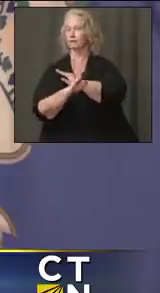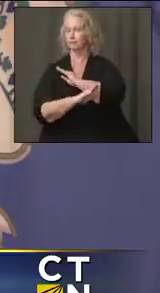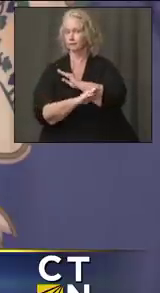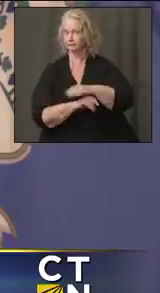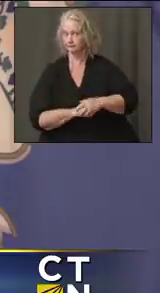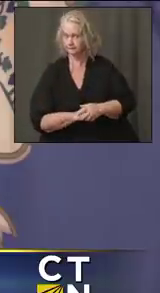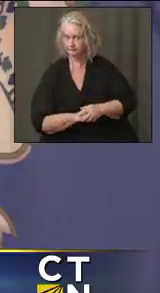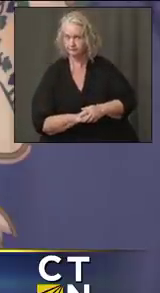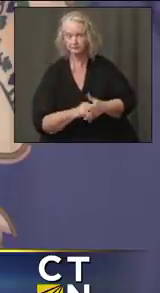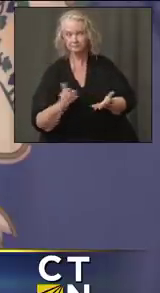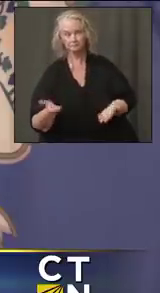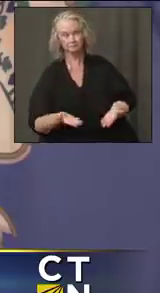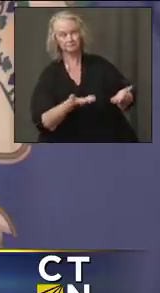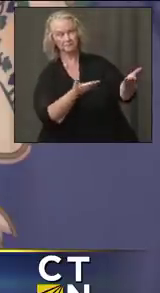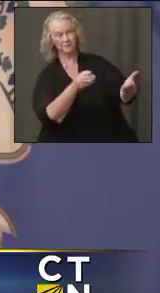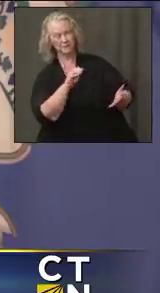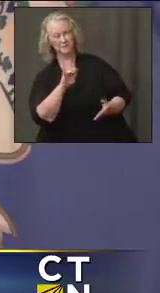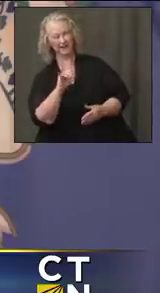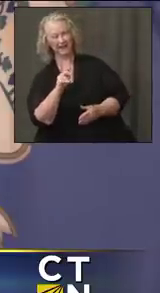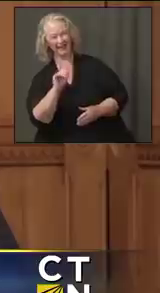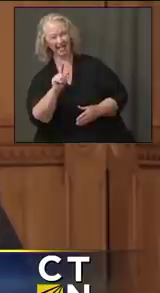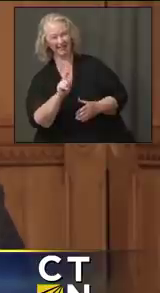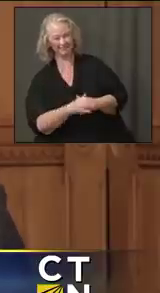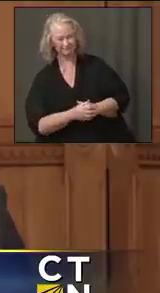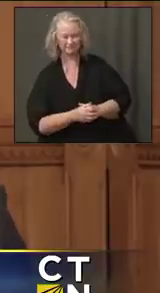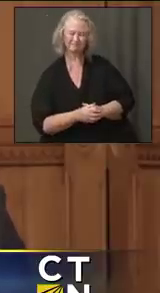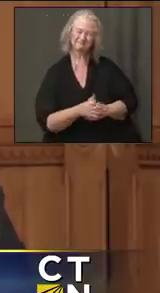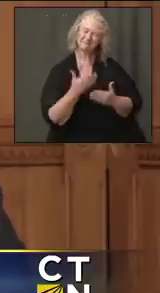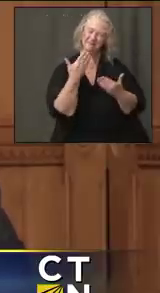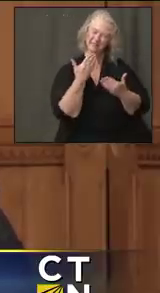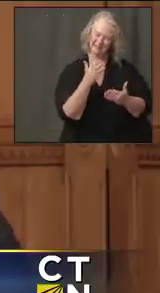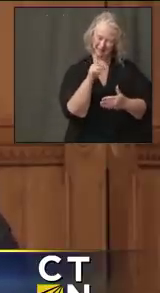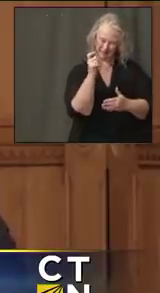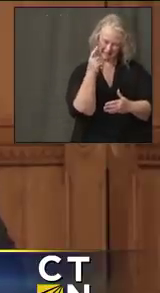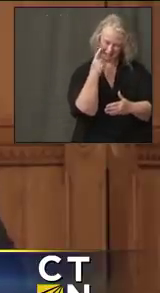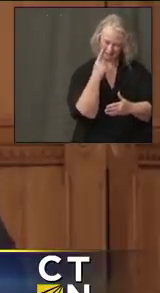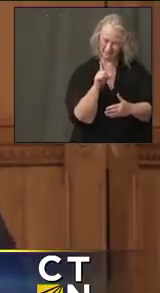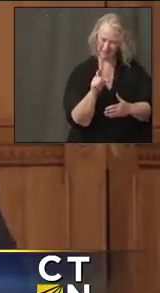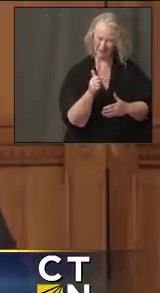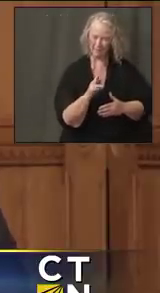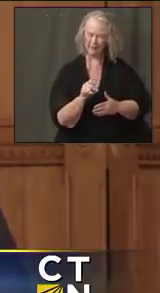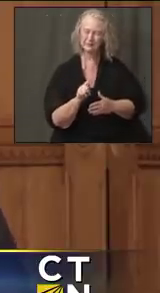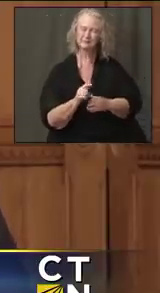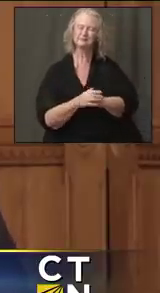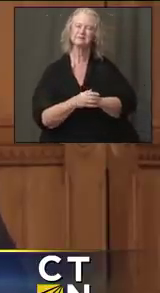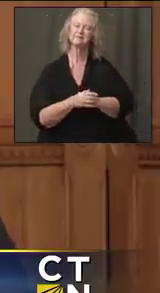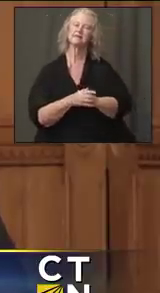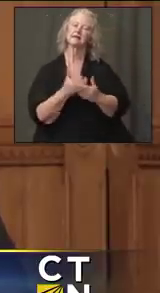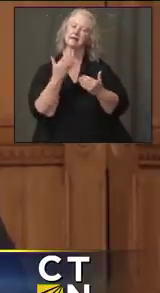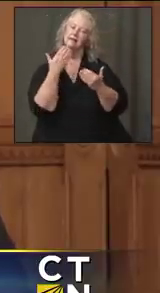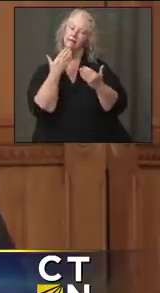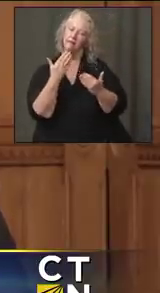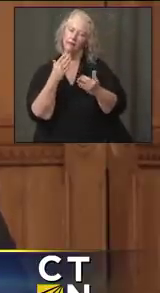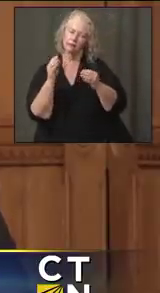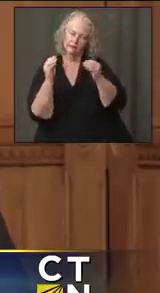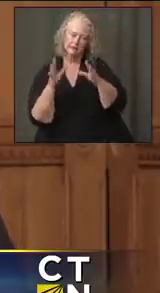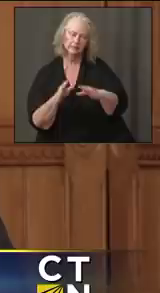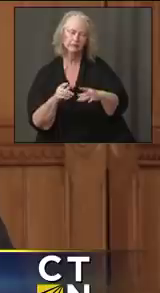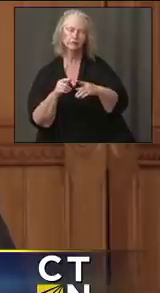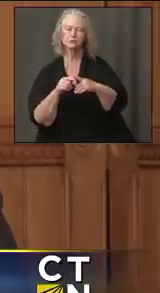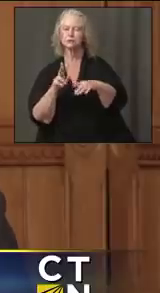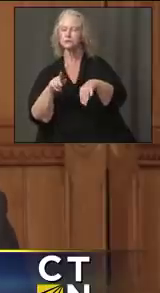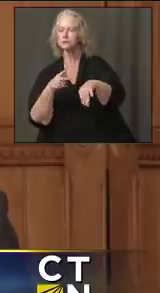Miguel, over to you, my friend. Thank you. Thank you, Governor Lamont. And thank you, teachers, principals,